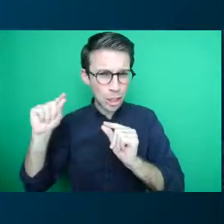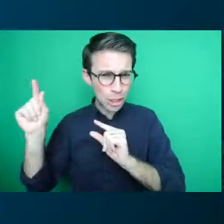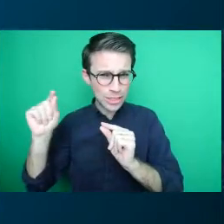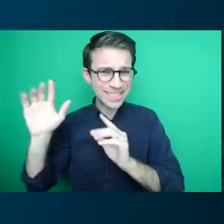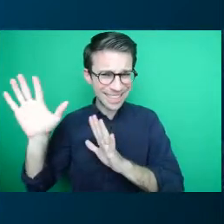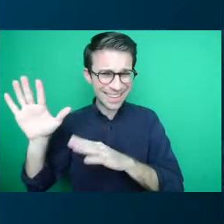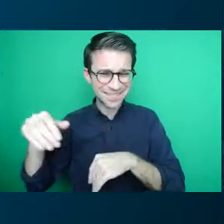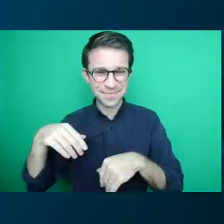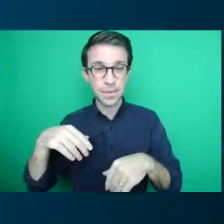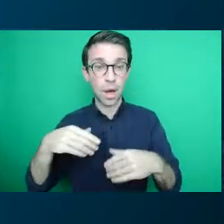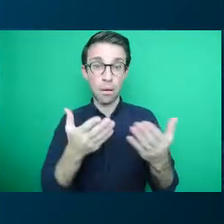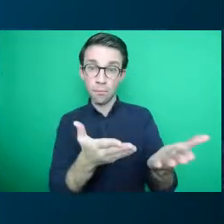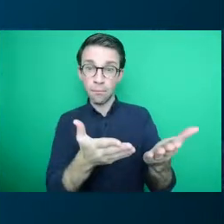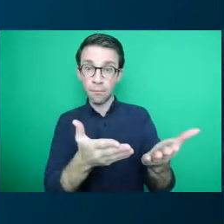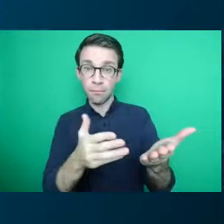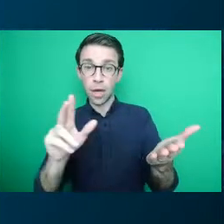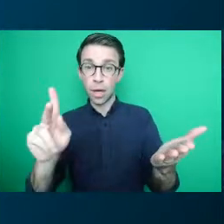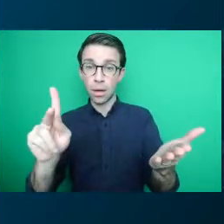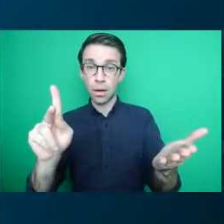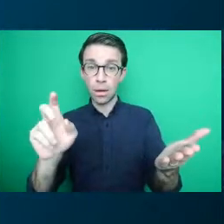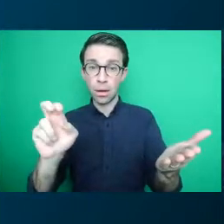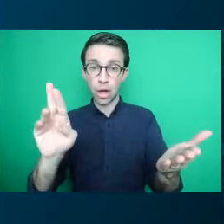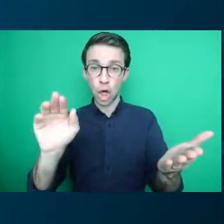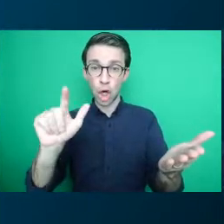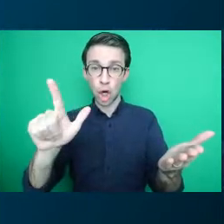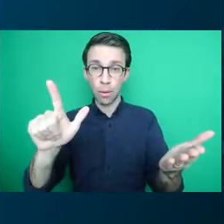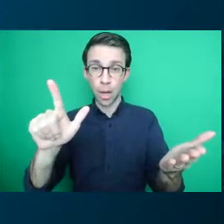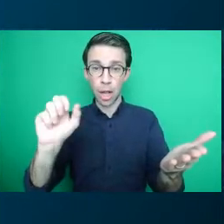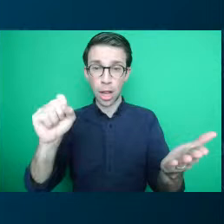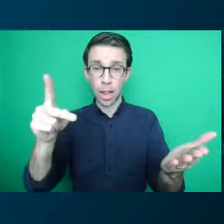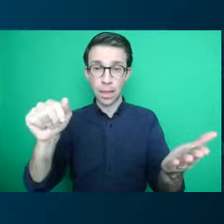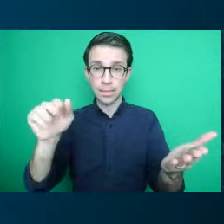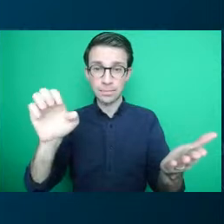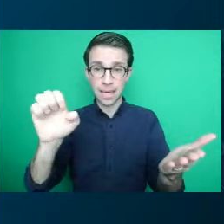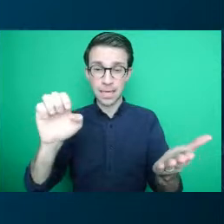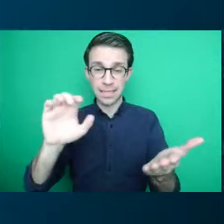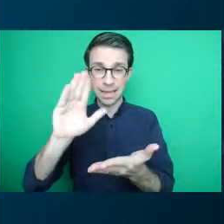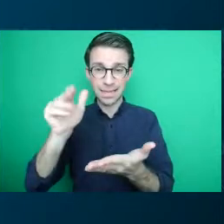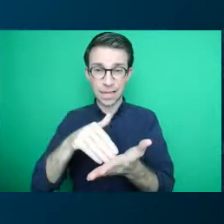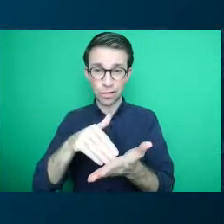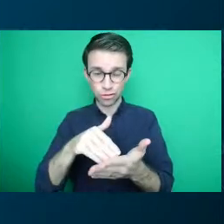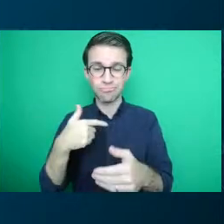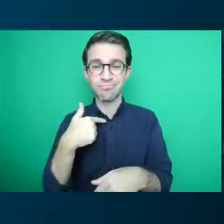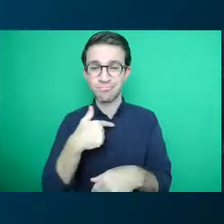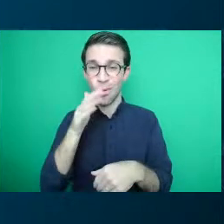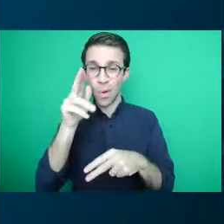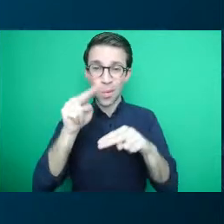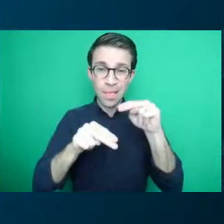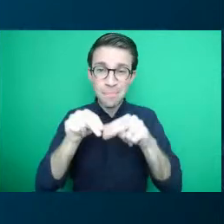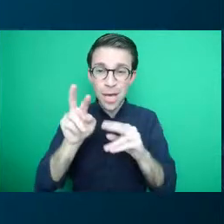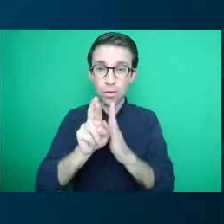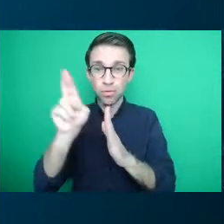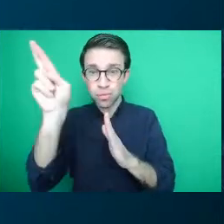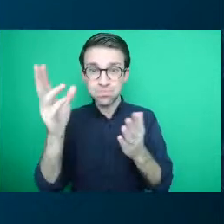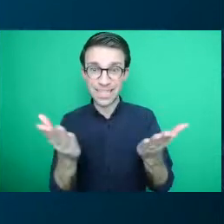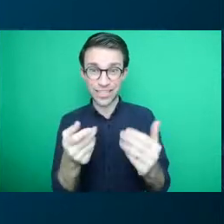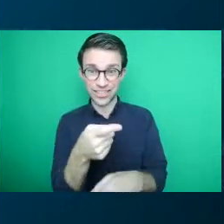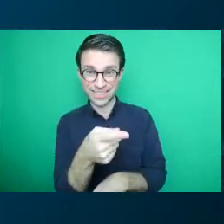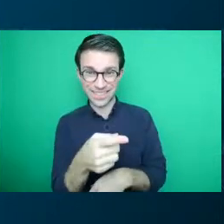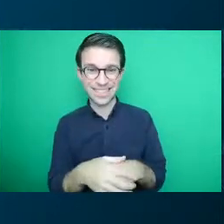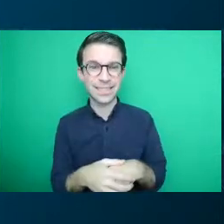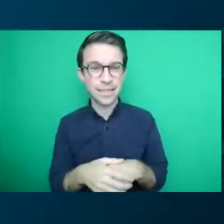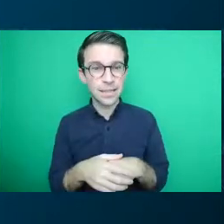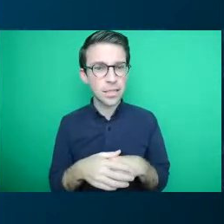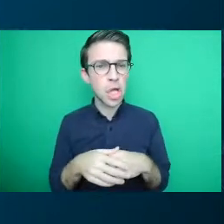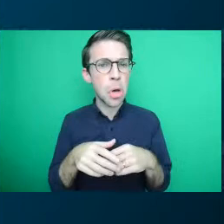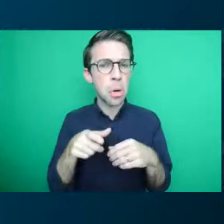up at our Space Center. This is the Kerbal Space Center, and this is where we're going to be building and launching our rockets. You see, it has some things that if you've seen space